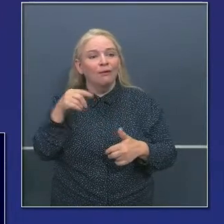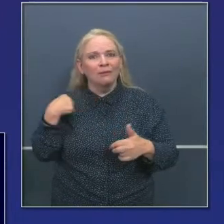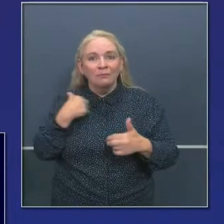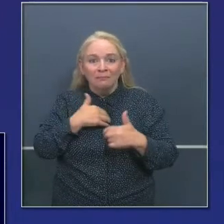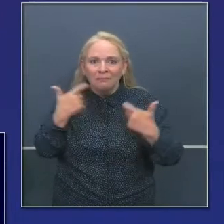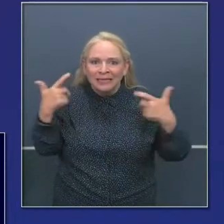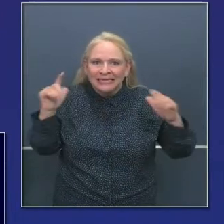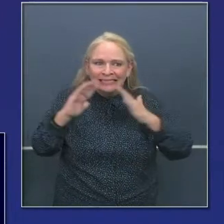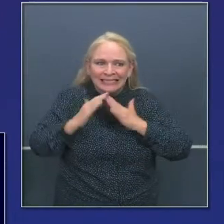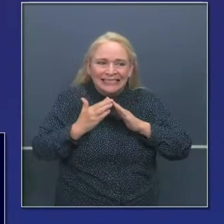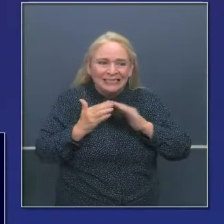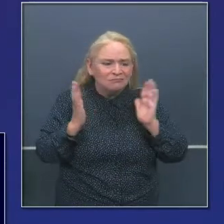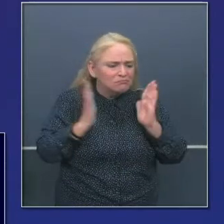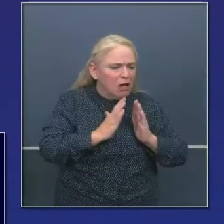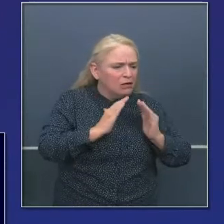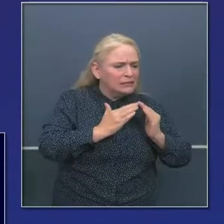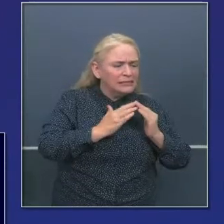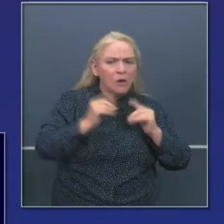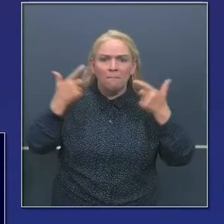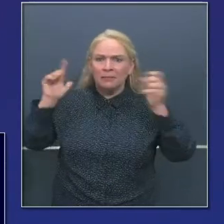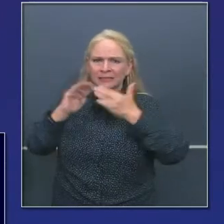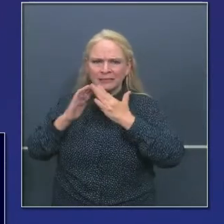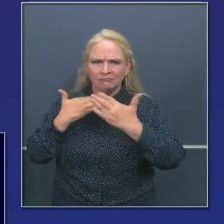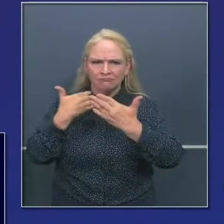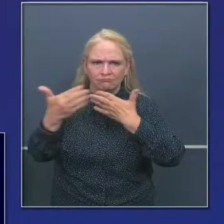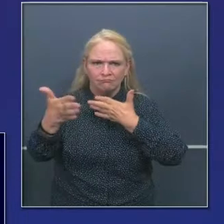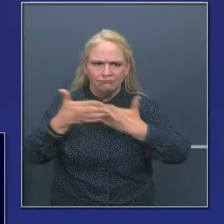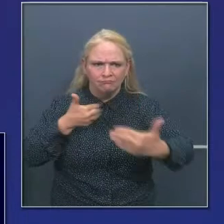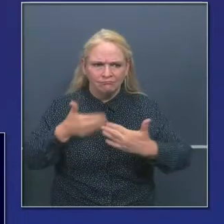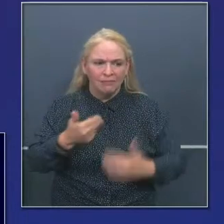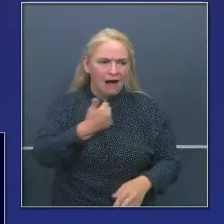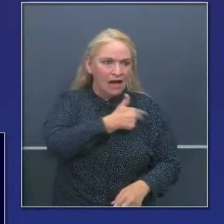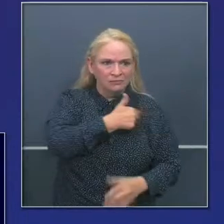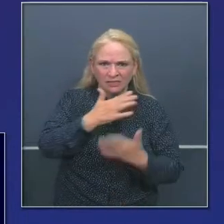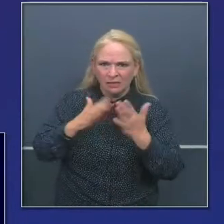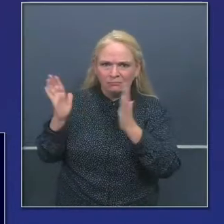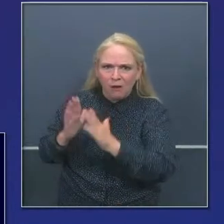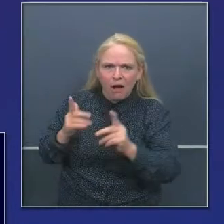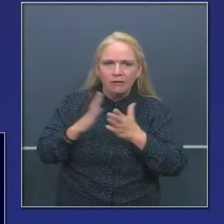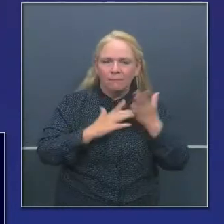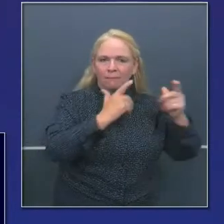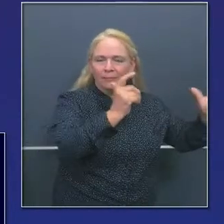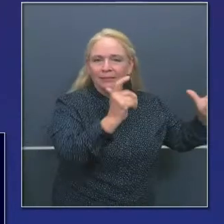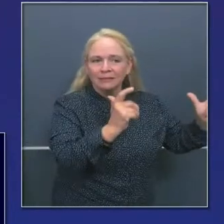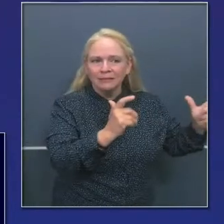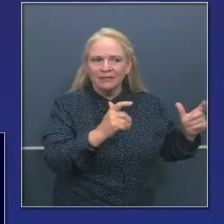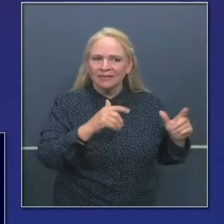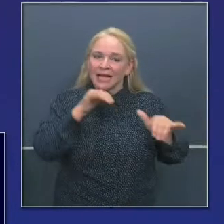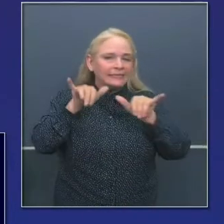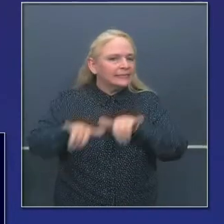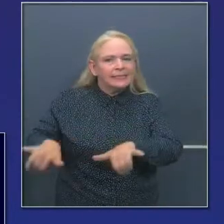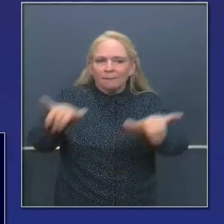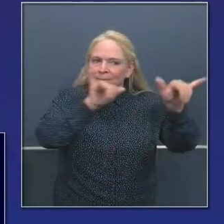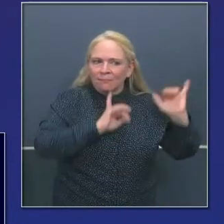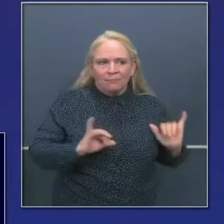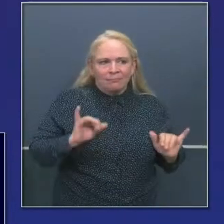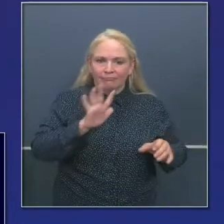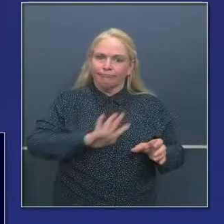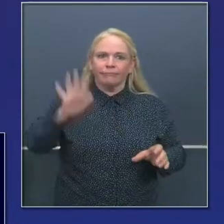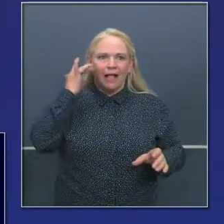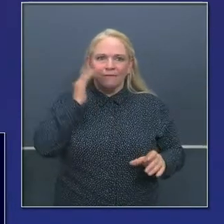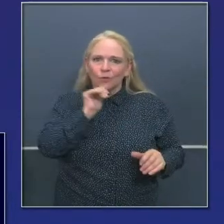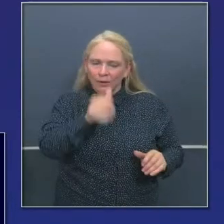small, different hospital resources, different capacity resources. But this in the